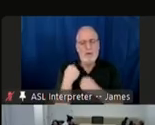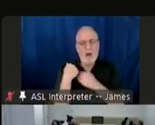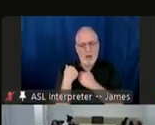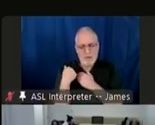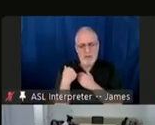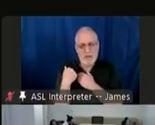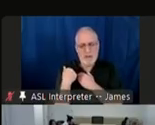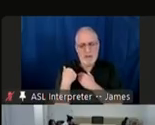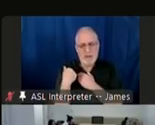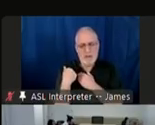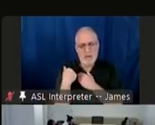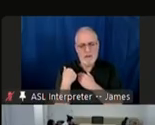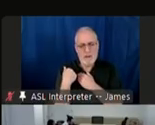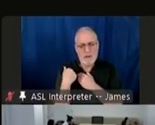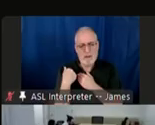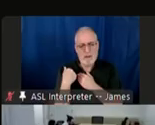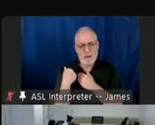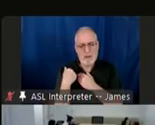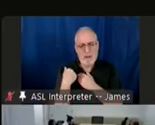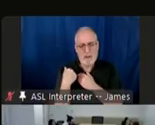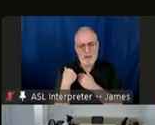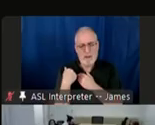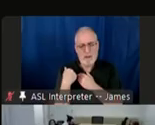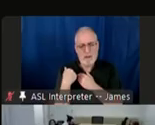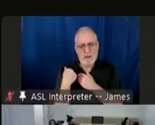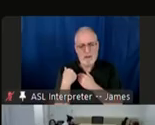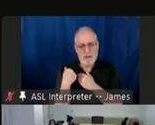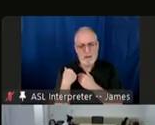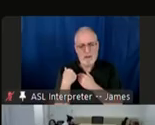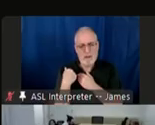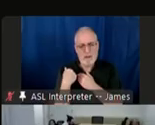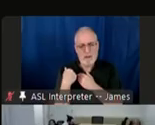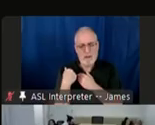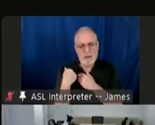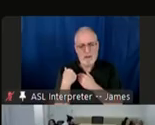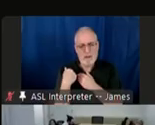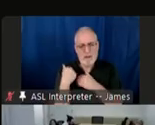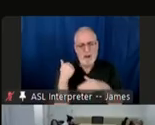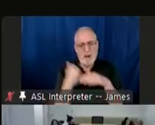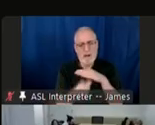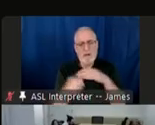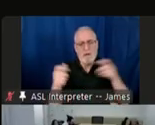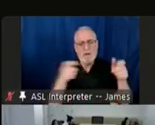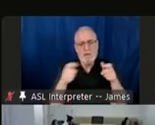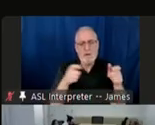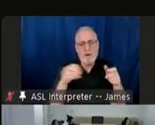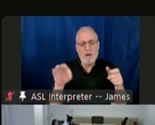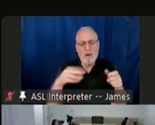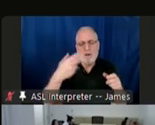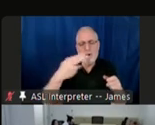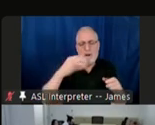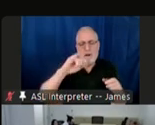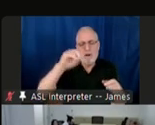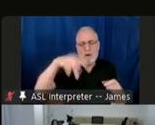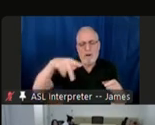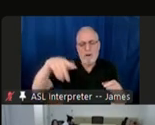obligated to be actually under the control of HIPAA. It's what they call